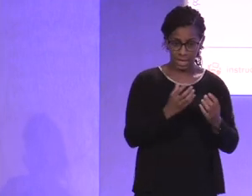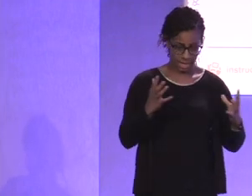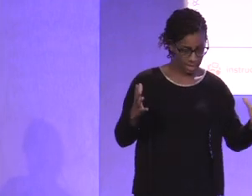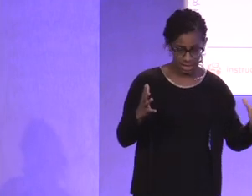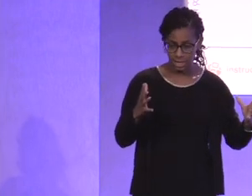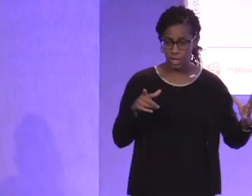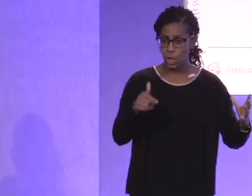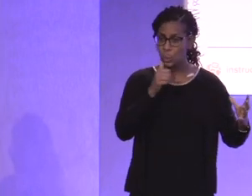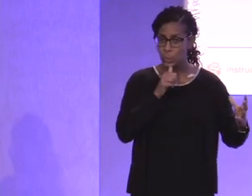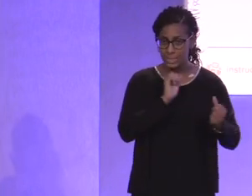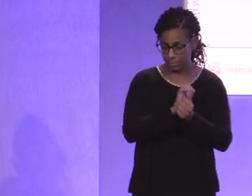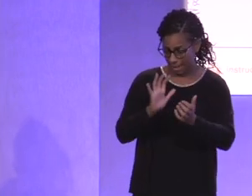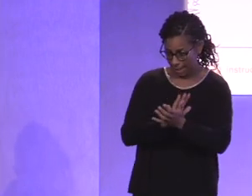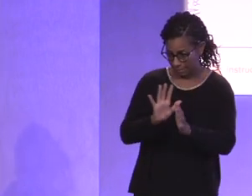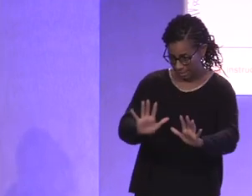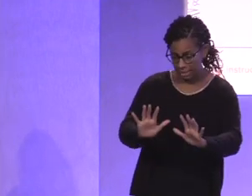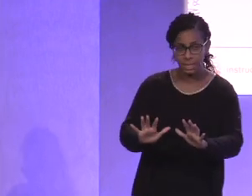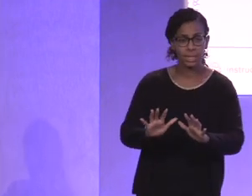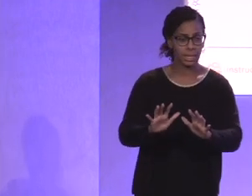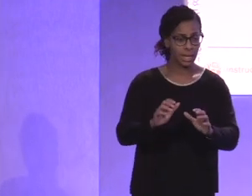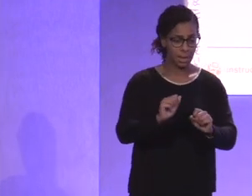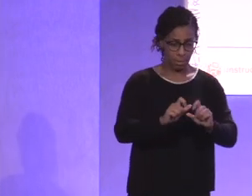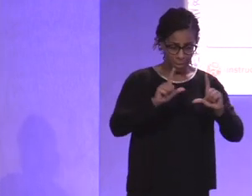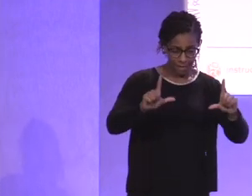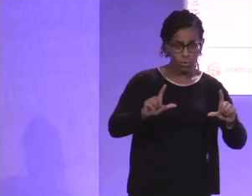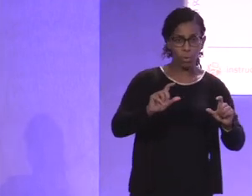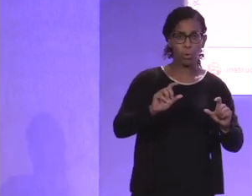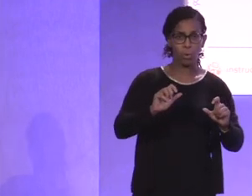happy. You're trying to maintain the platform.